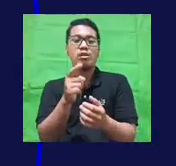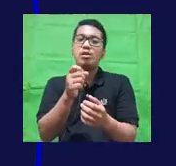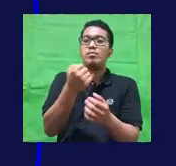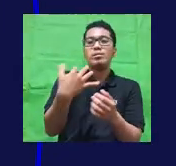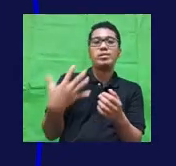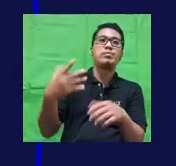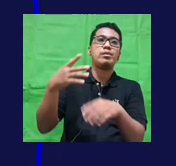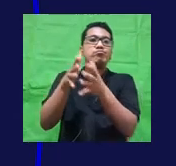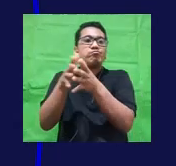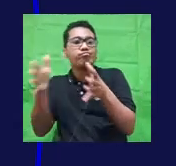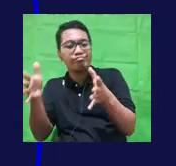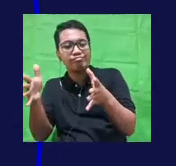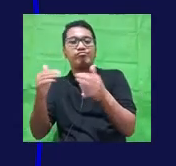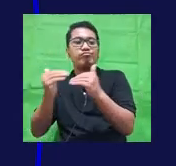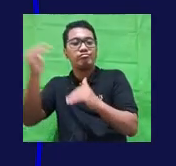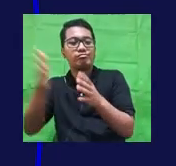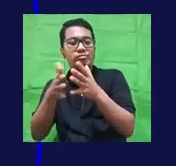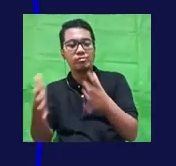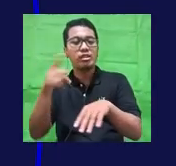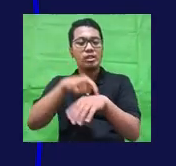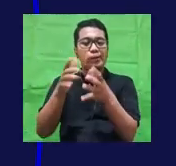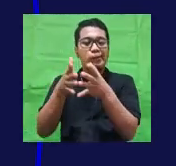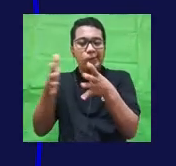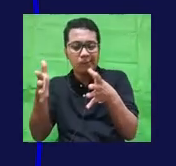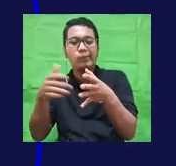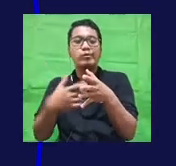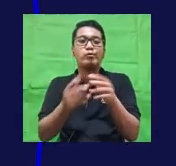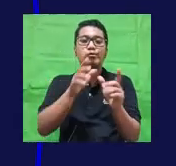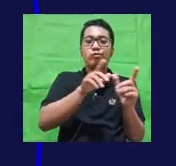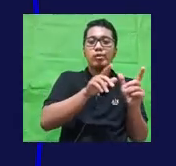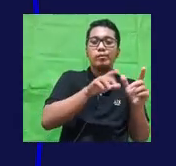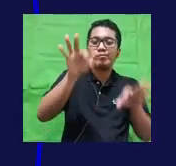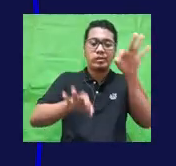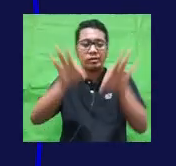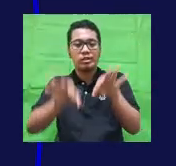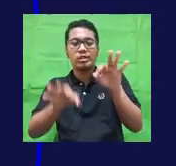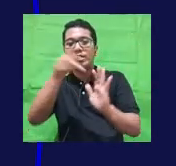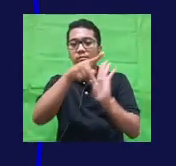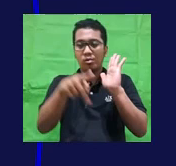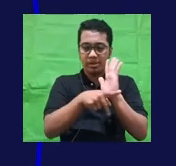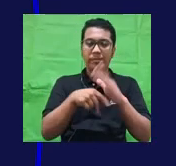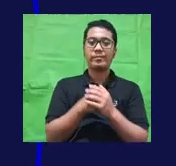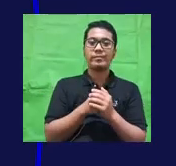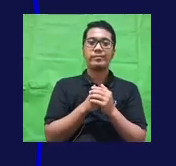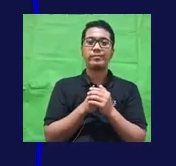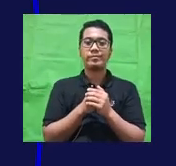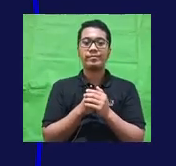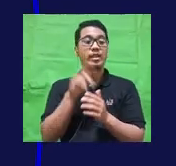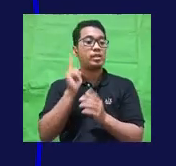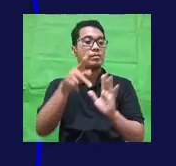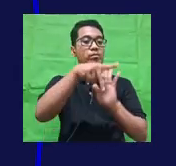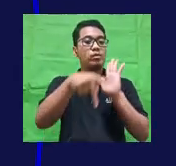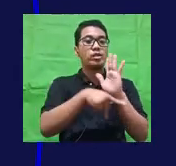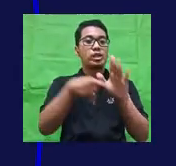range to develop this research and this project. We developed this project in a hybrid way of